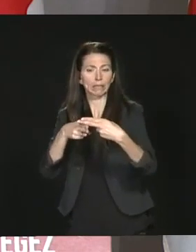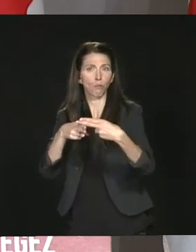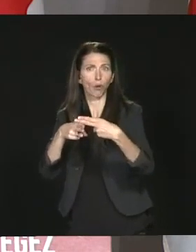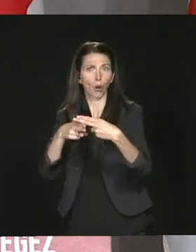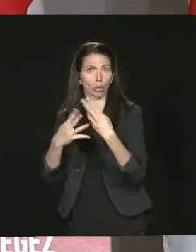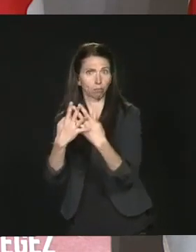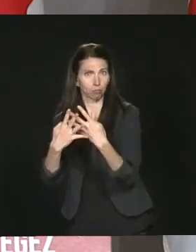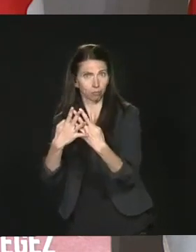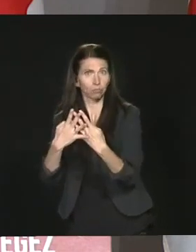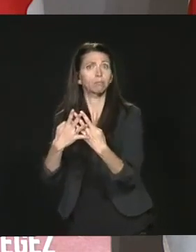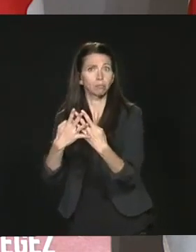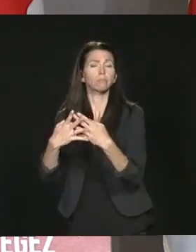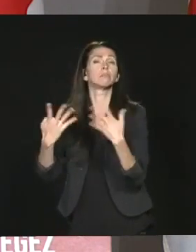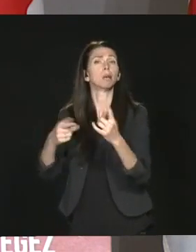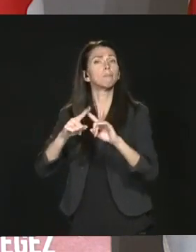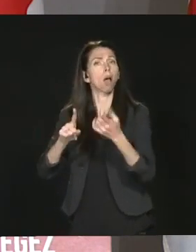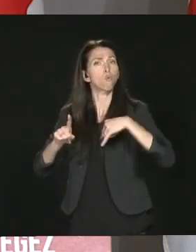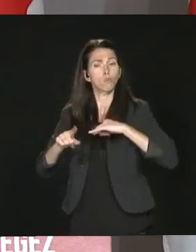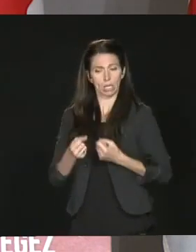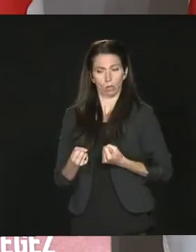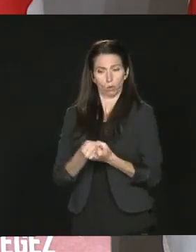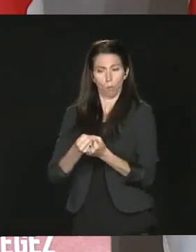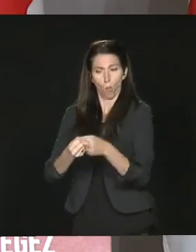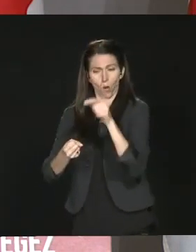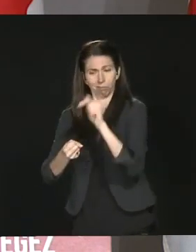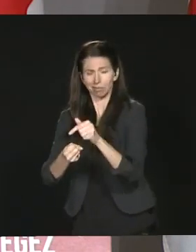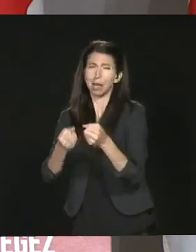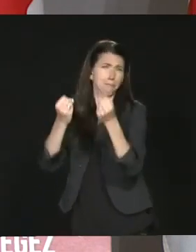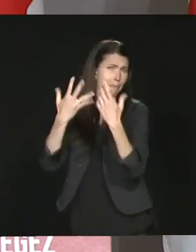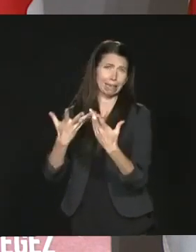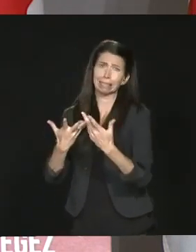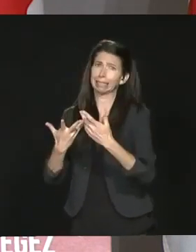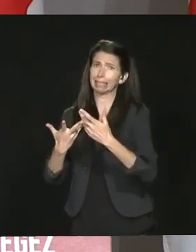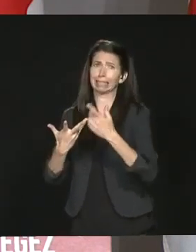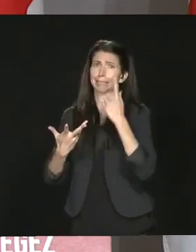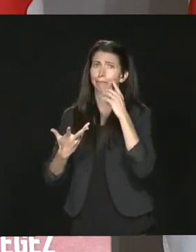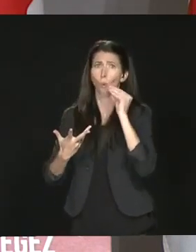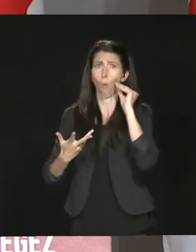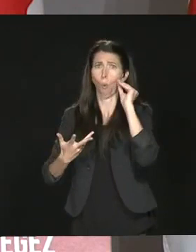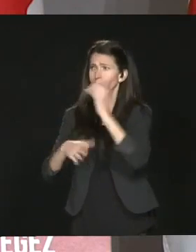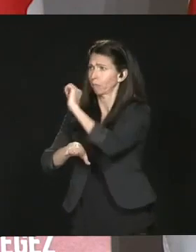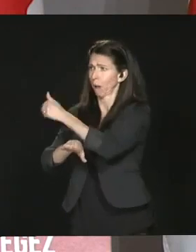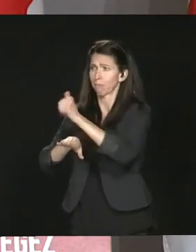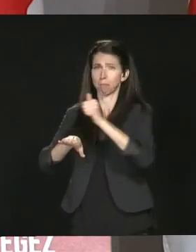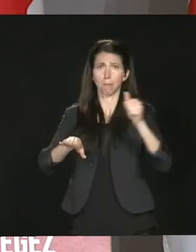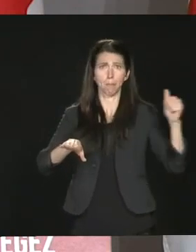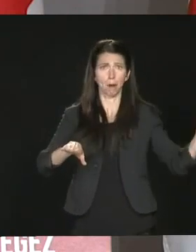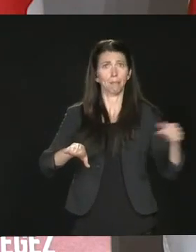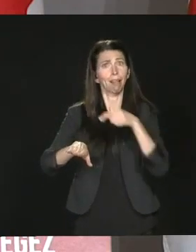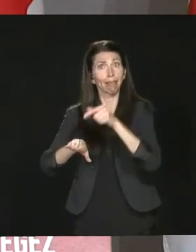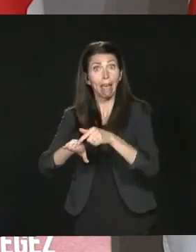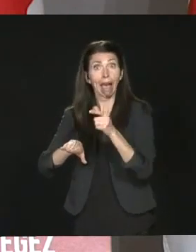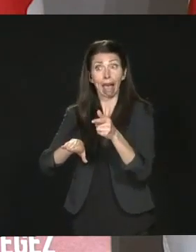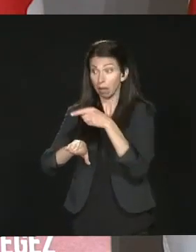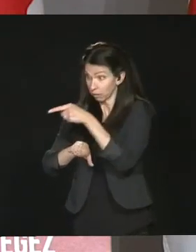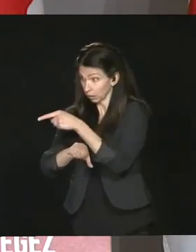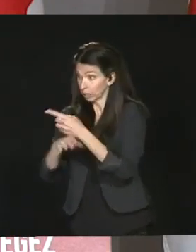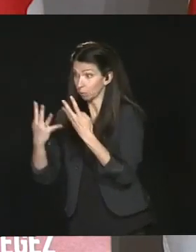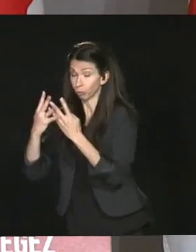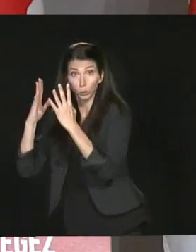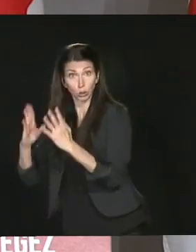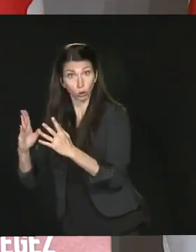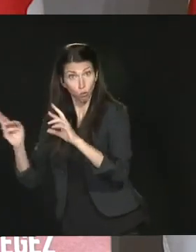operation of many halfway houses across Canada. They work with offenders when they're ready to transition into a supervised community living